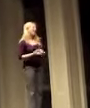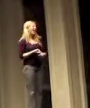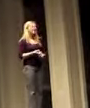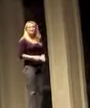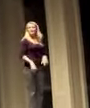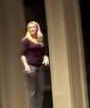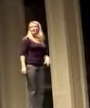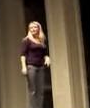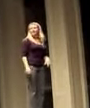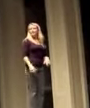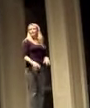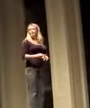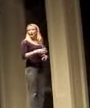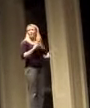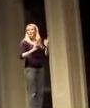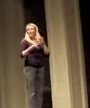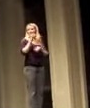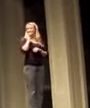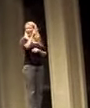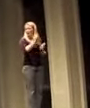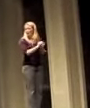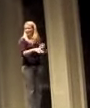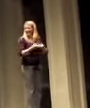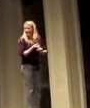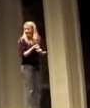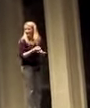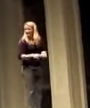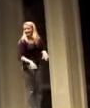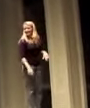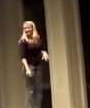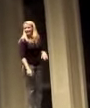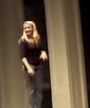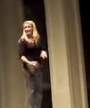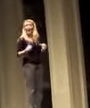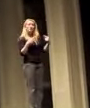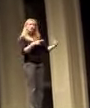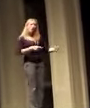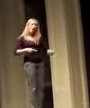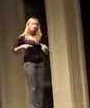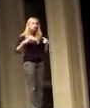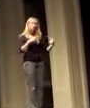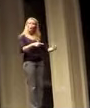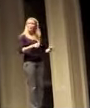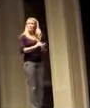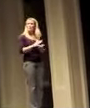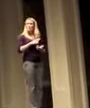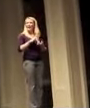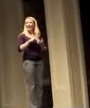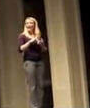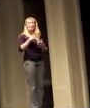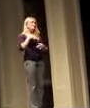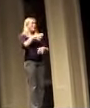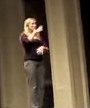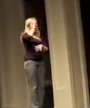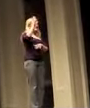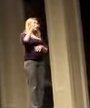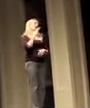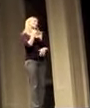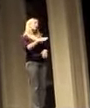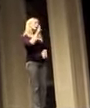unlocked every level on Crash Bandicoot. And I cannot drive stick. I struggle trying to whip my parents' little bitch minivan.